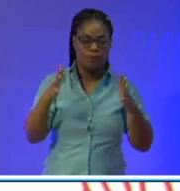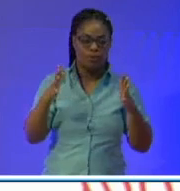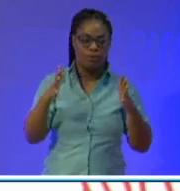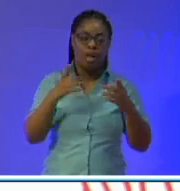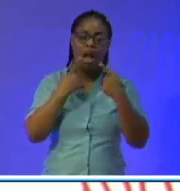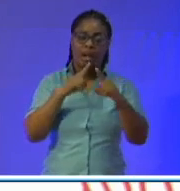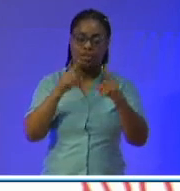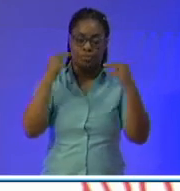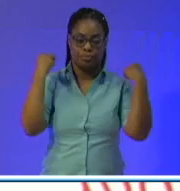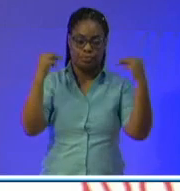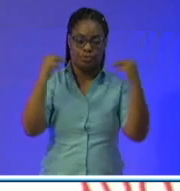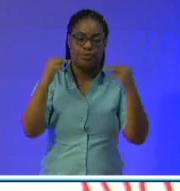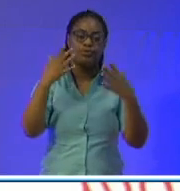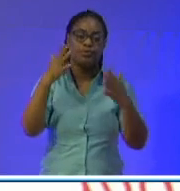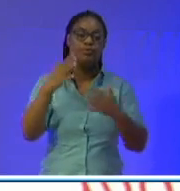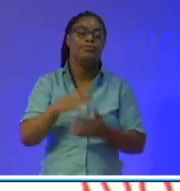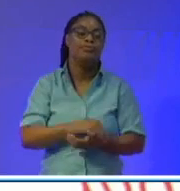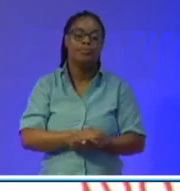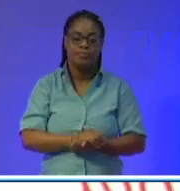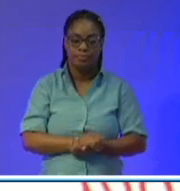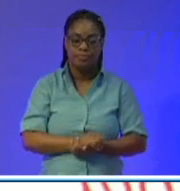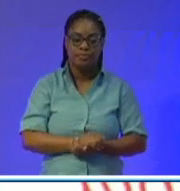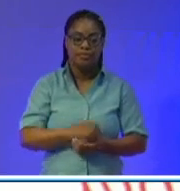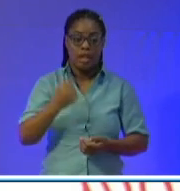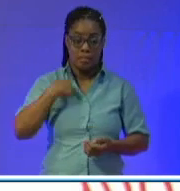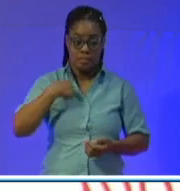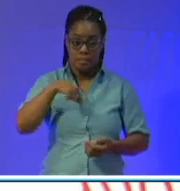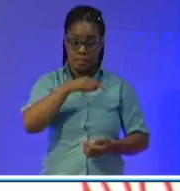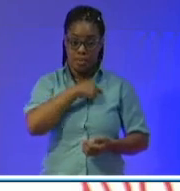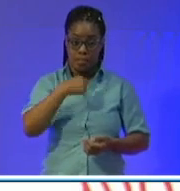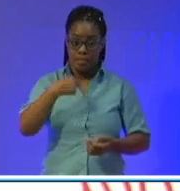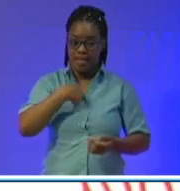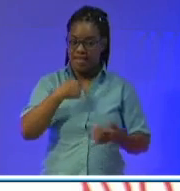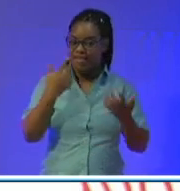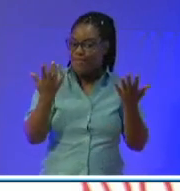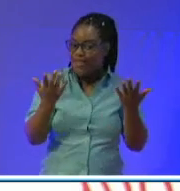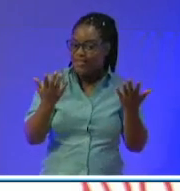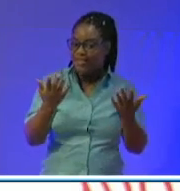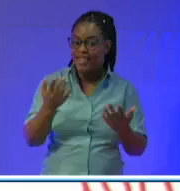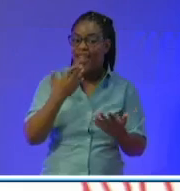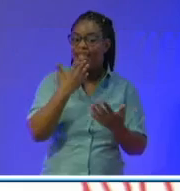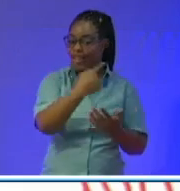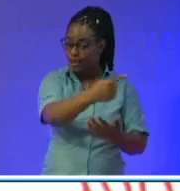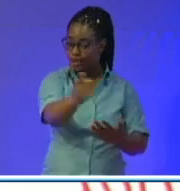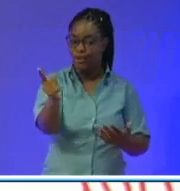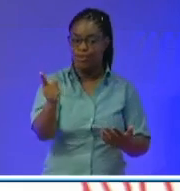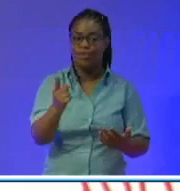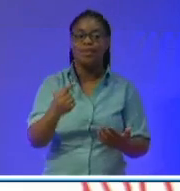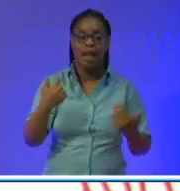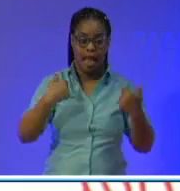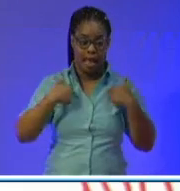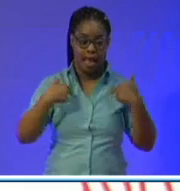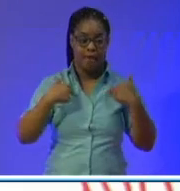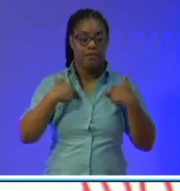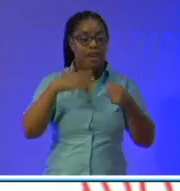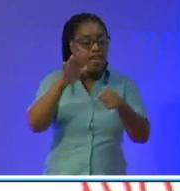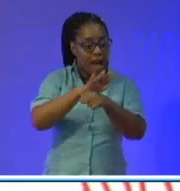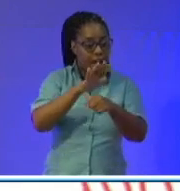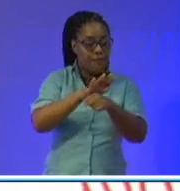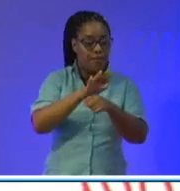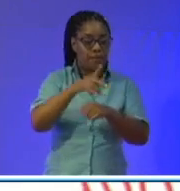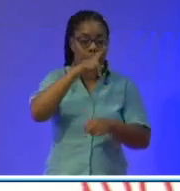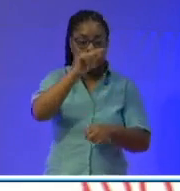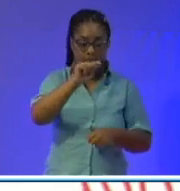population, that's a specific target group, that we actually have enough Pfizer vaccine stockpiled for you.